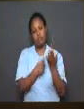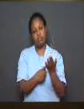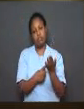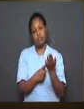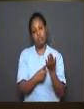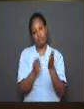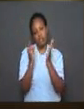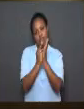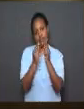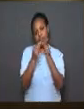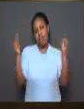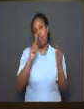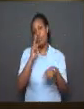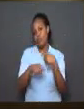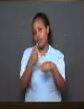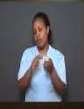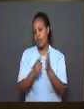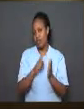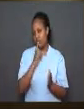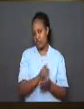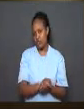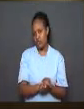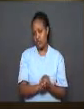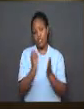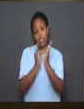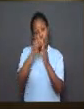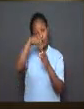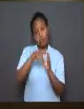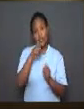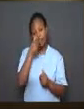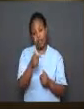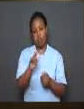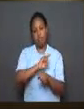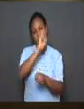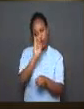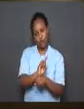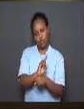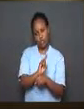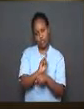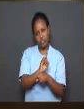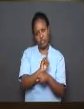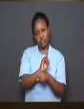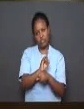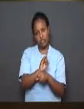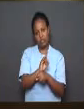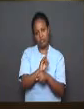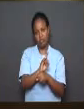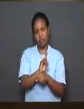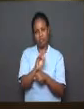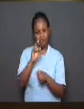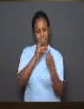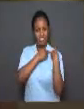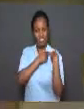going against the law. The law exists to protect citizens from the abuse